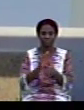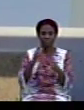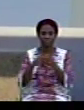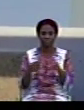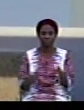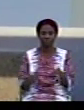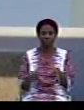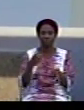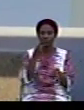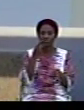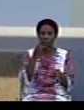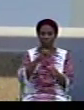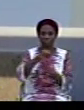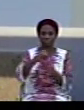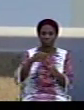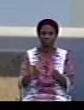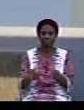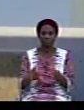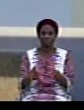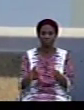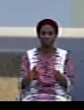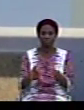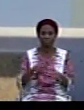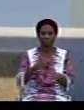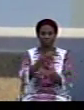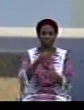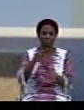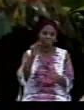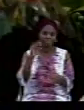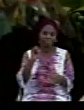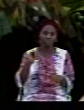Nigeria and Christian Association of Nigeria.